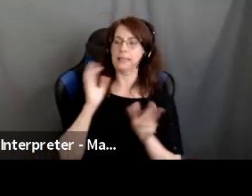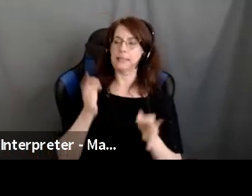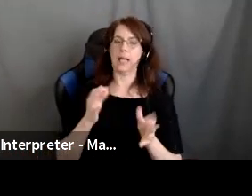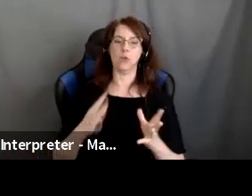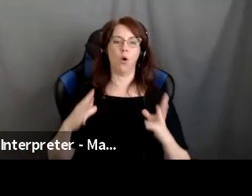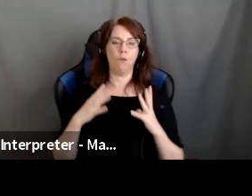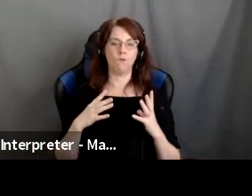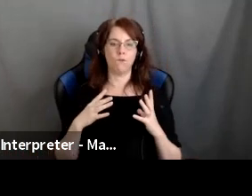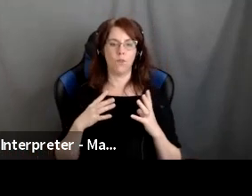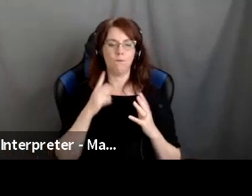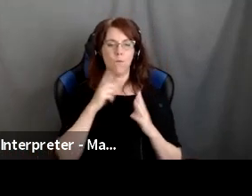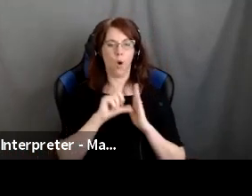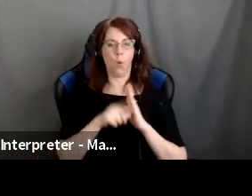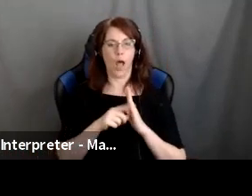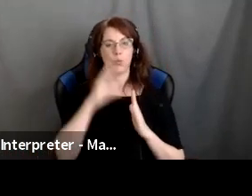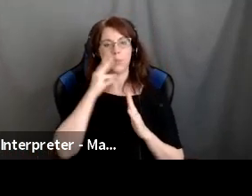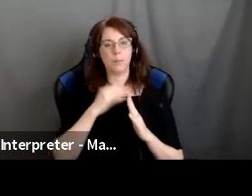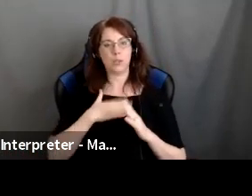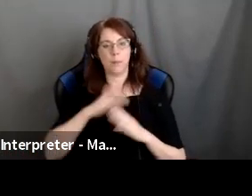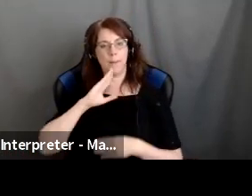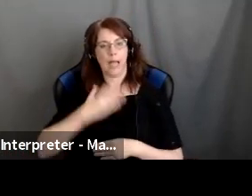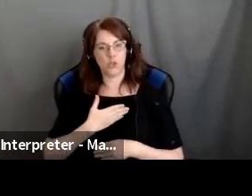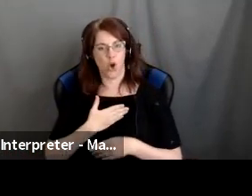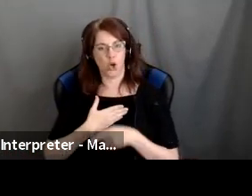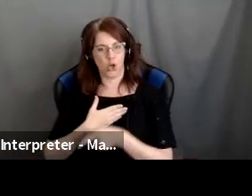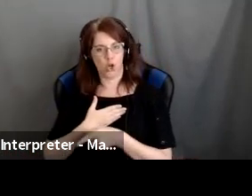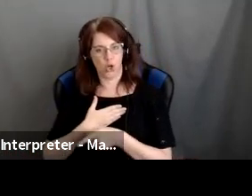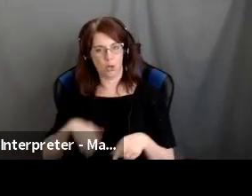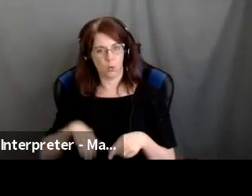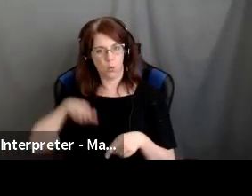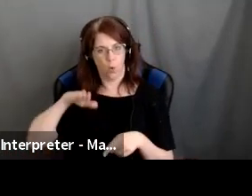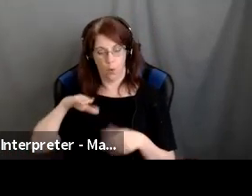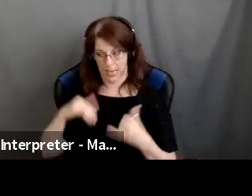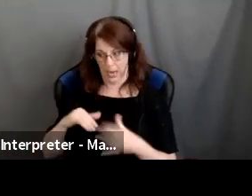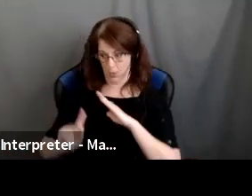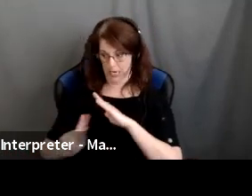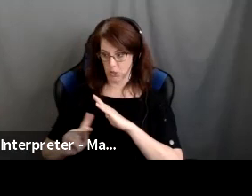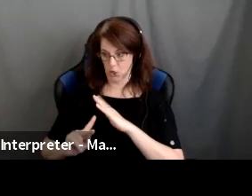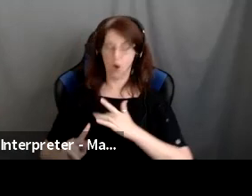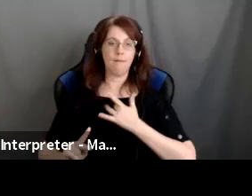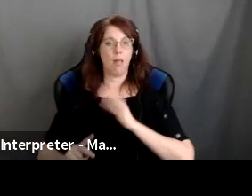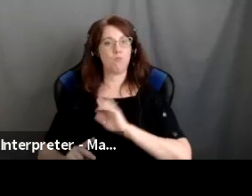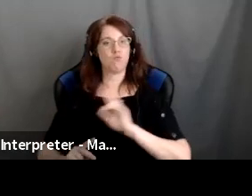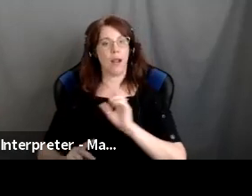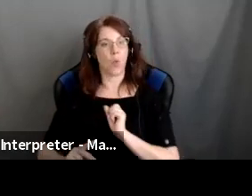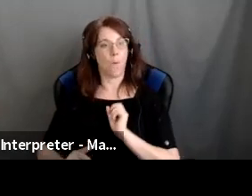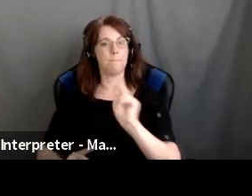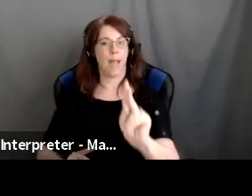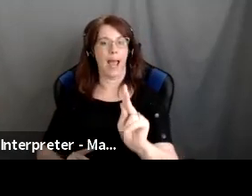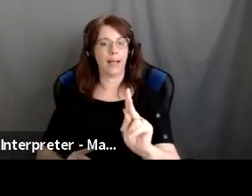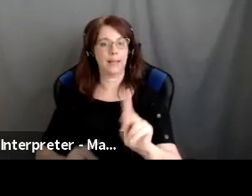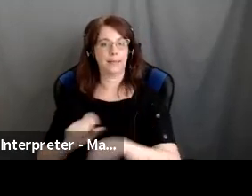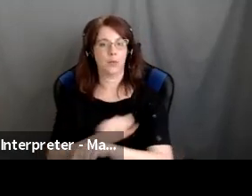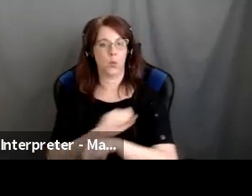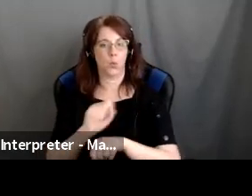to experience my daughter's childhood. She started kindergarten now, and I feel like it's time for me to pursue my